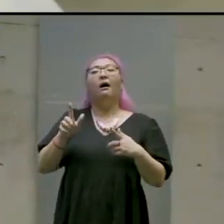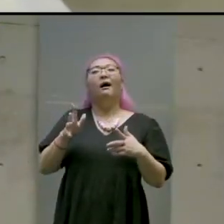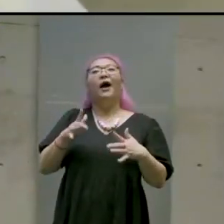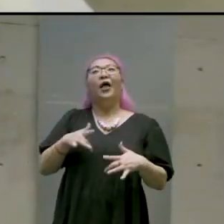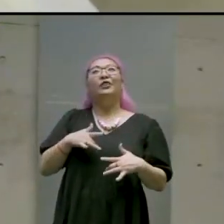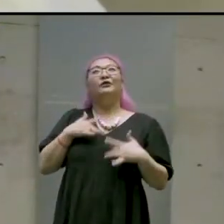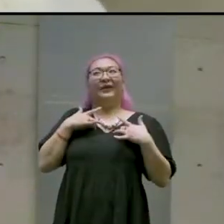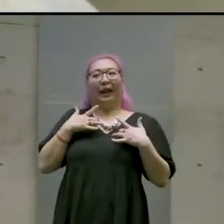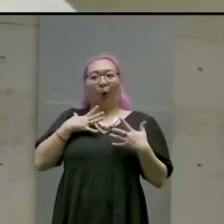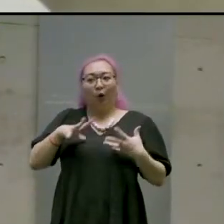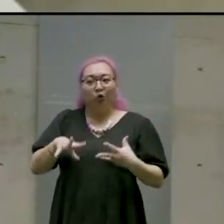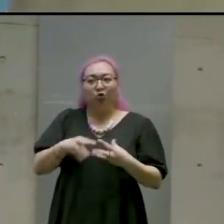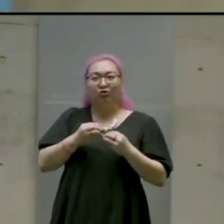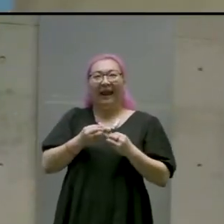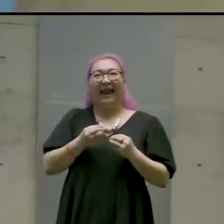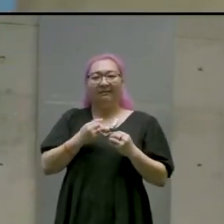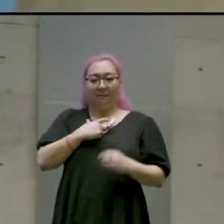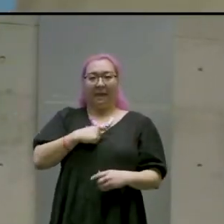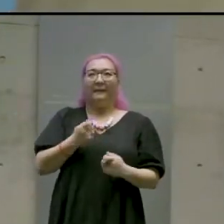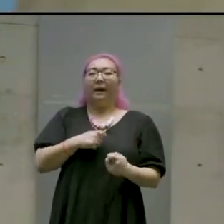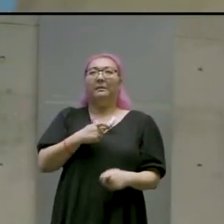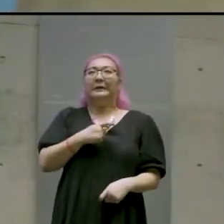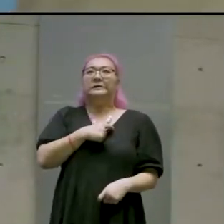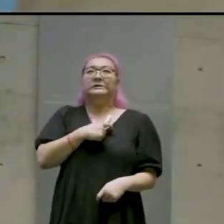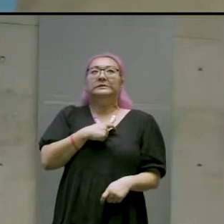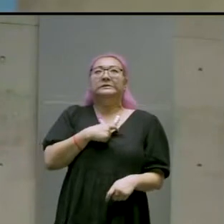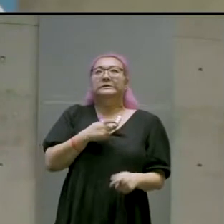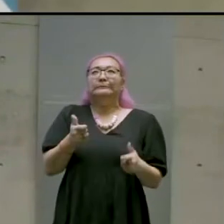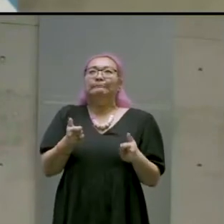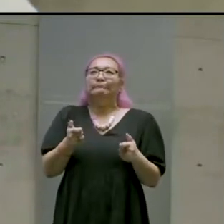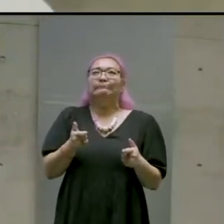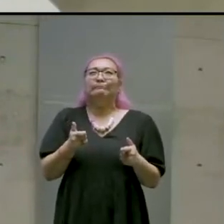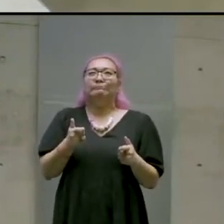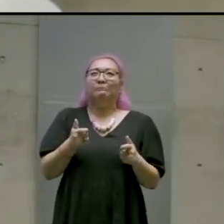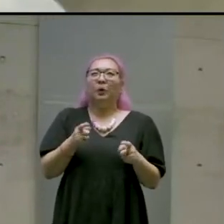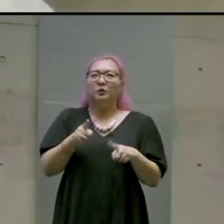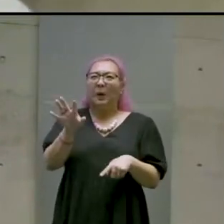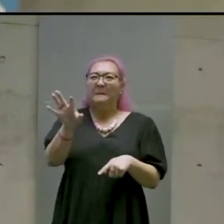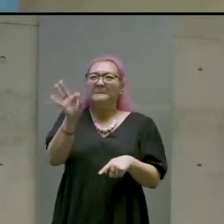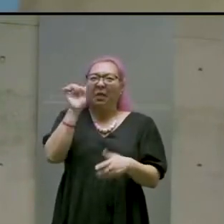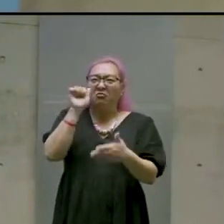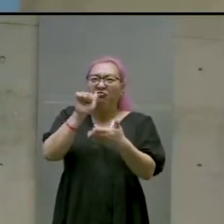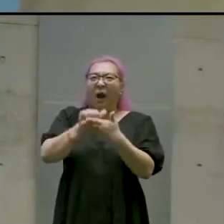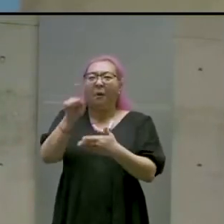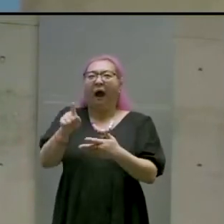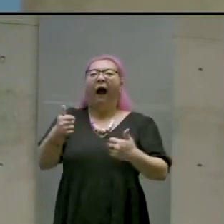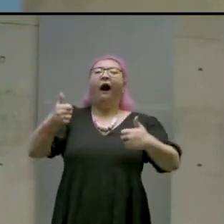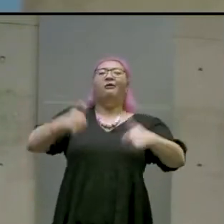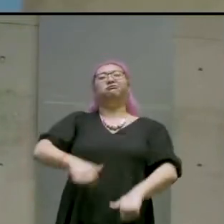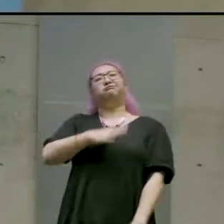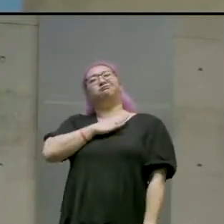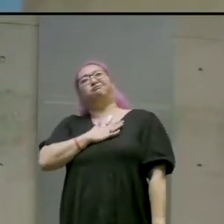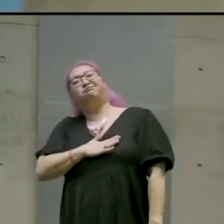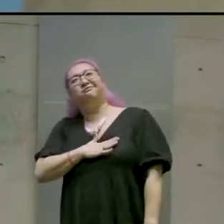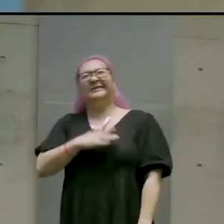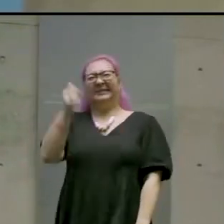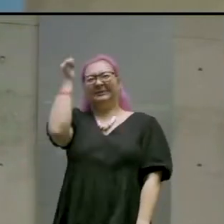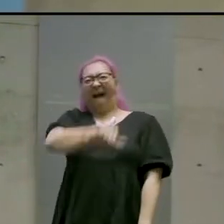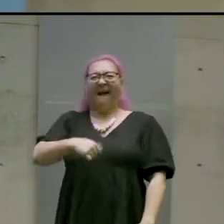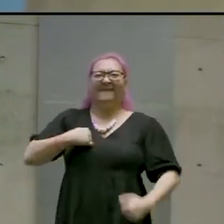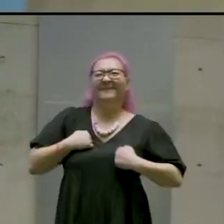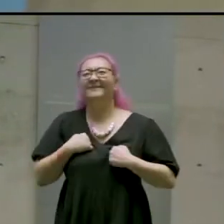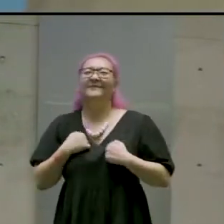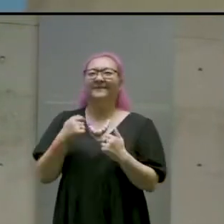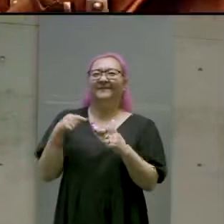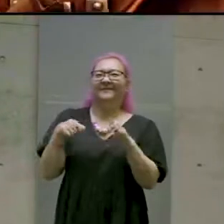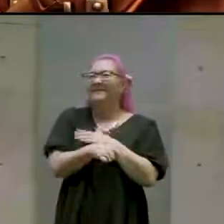little tense, like it's a tense situation, to feel smart, that you're overcoming it, and maybe some light comic relief because it's a revolution game.